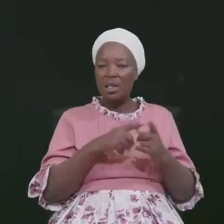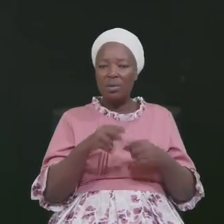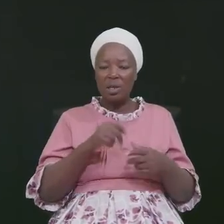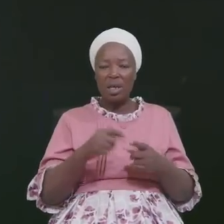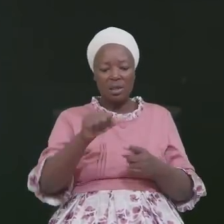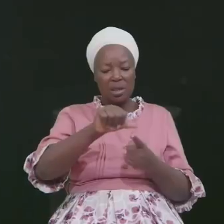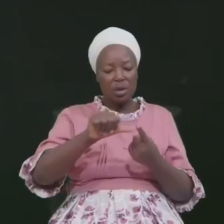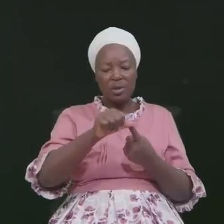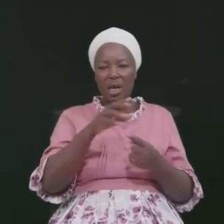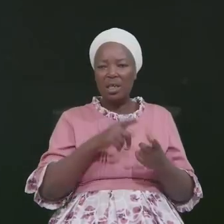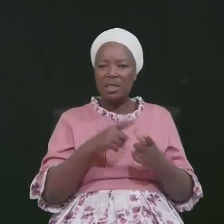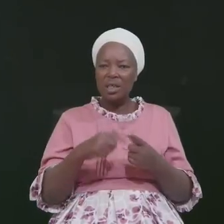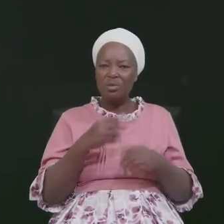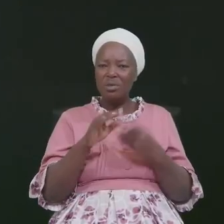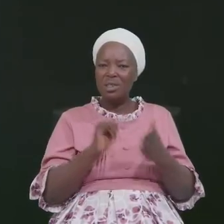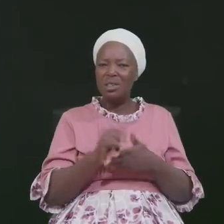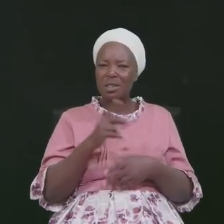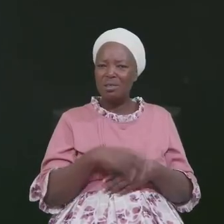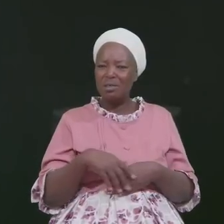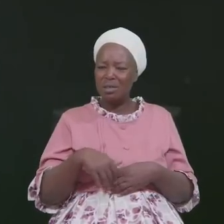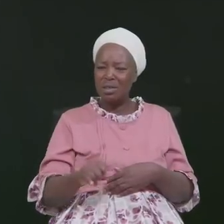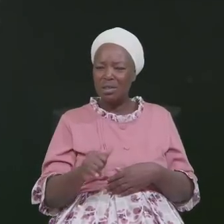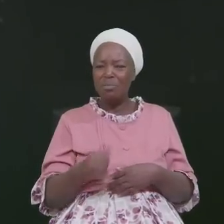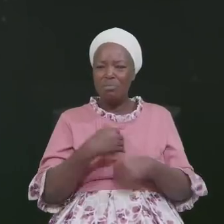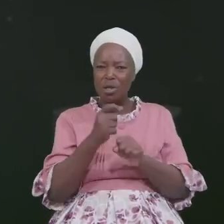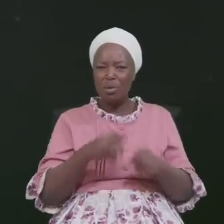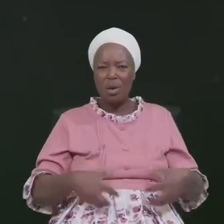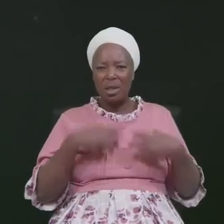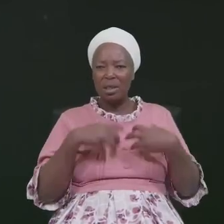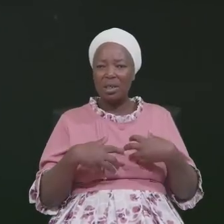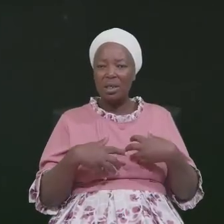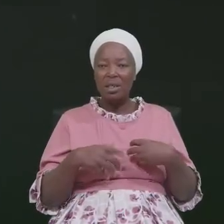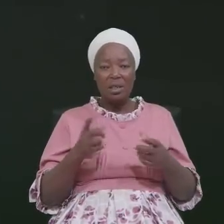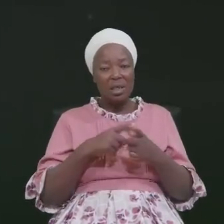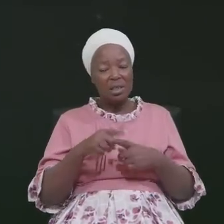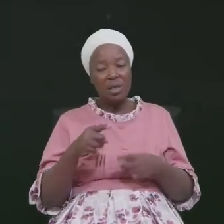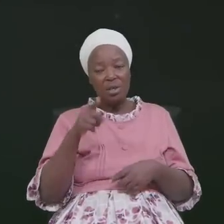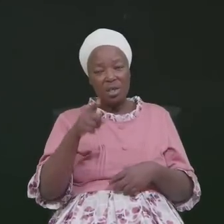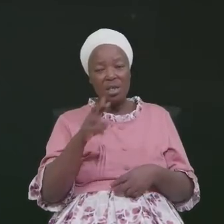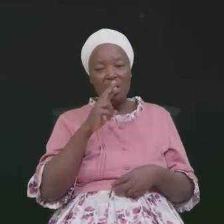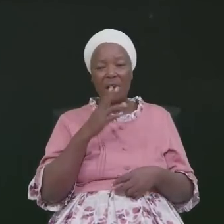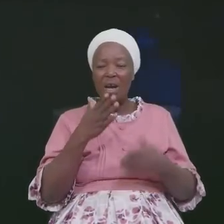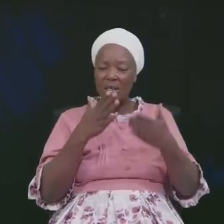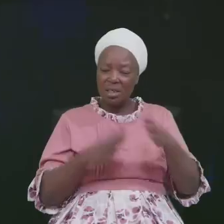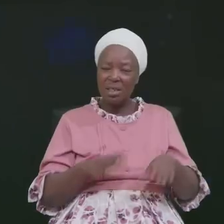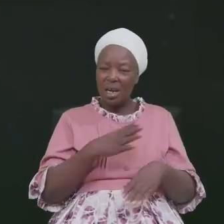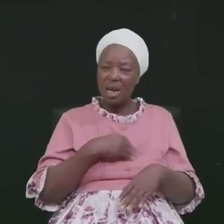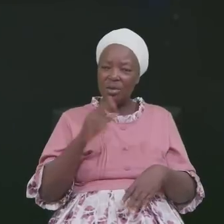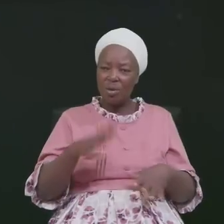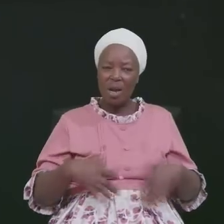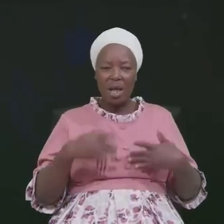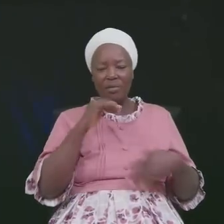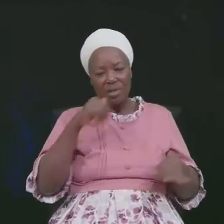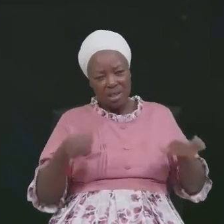edge is still setting you on edge. Ye are dead, and your life is hid